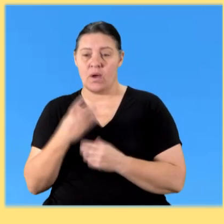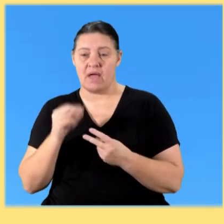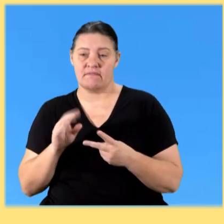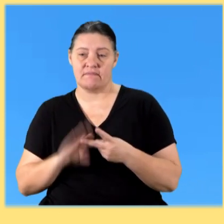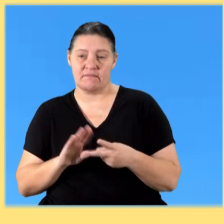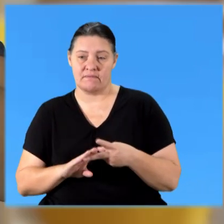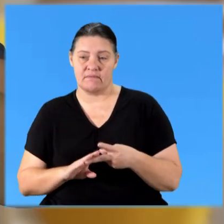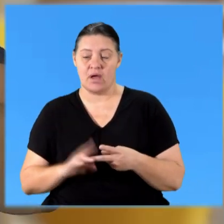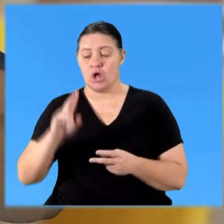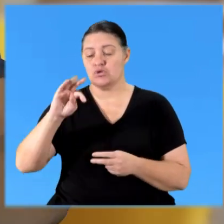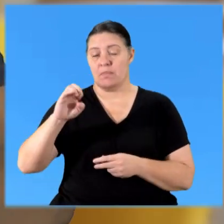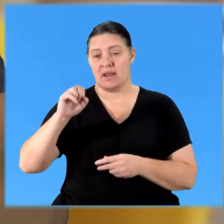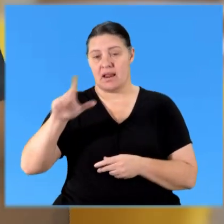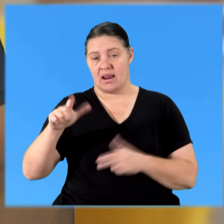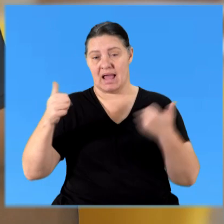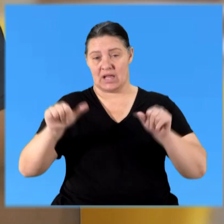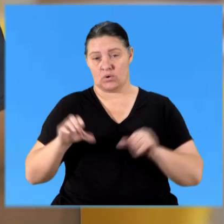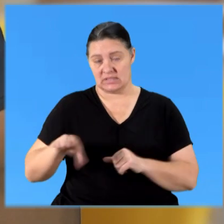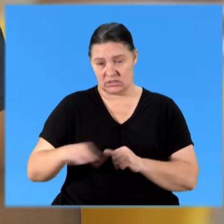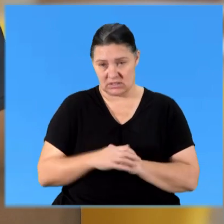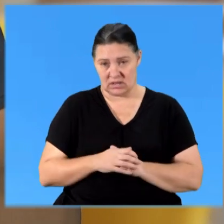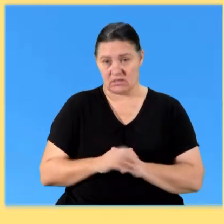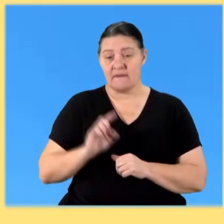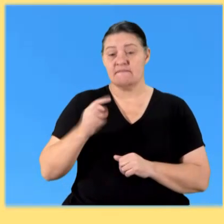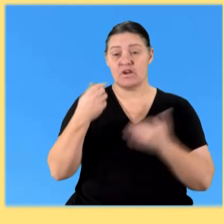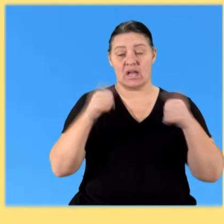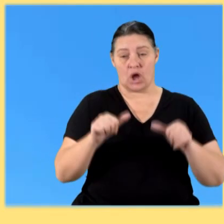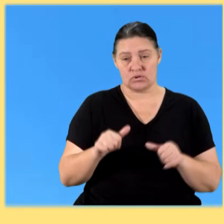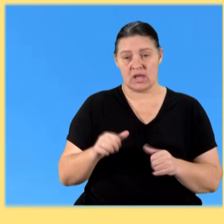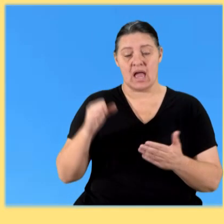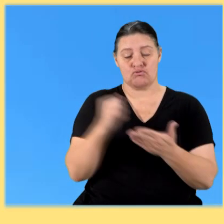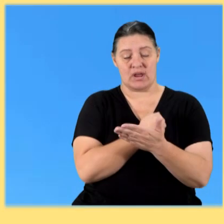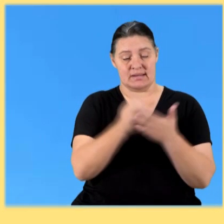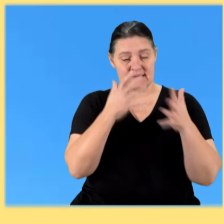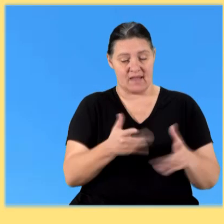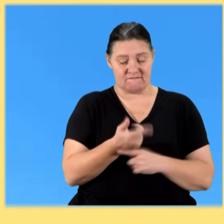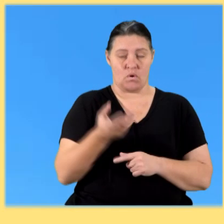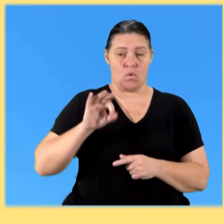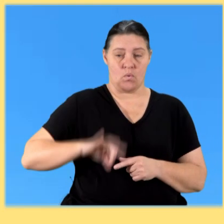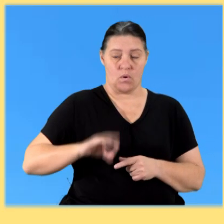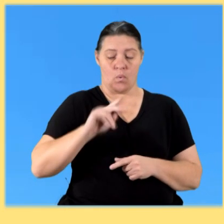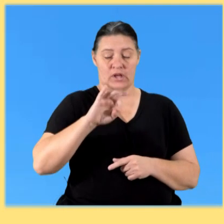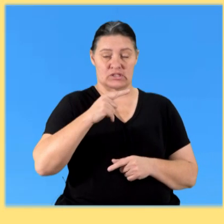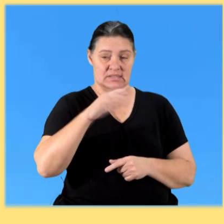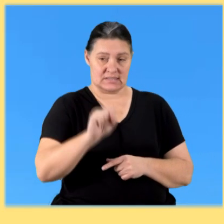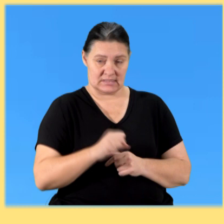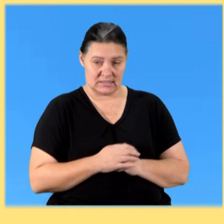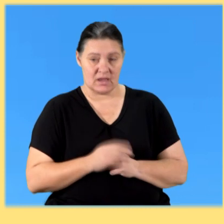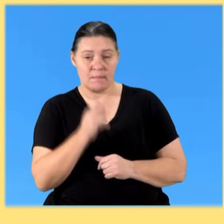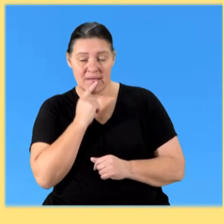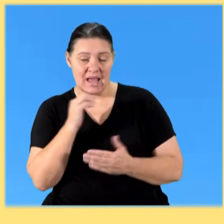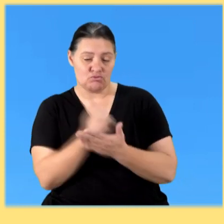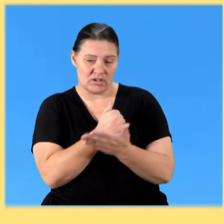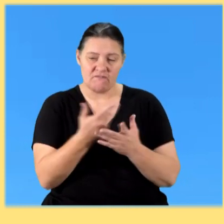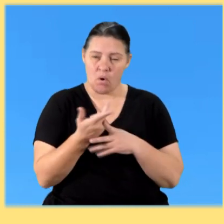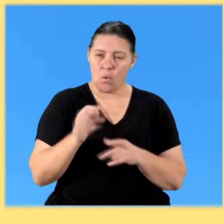later we're going to post into the nominal account section. So the first account is creditors for wages. When we talk